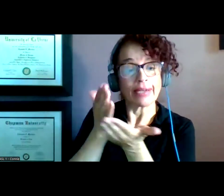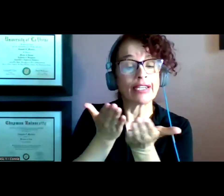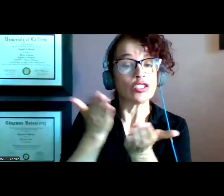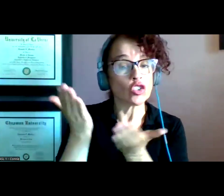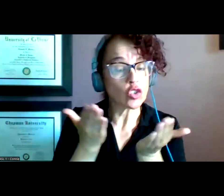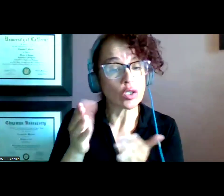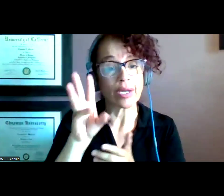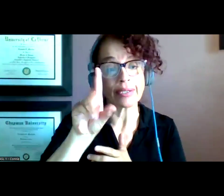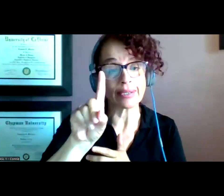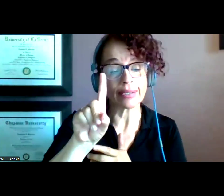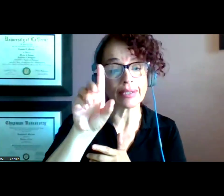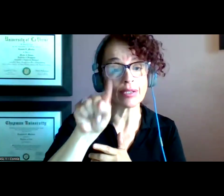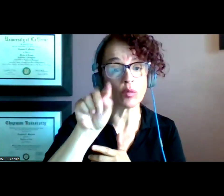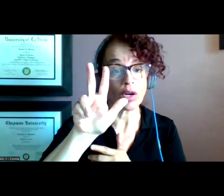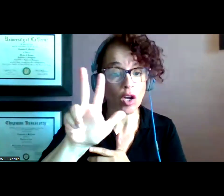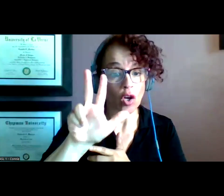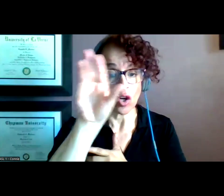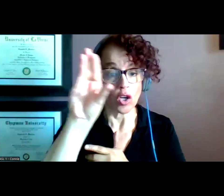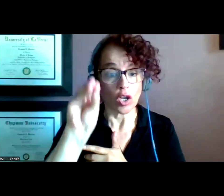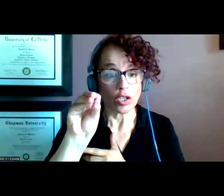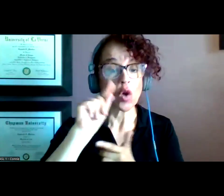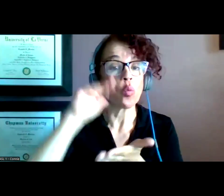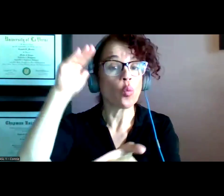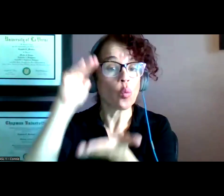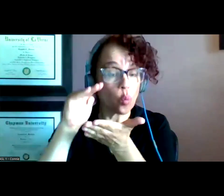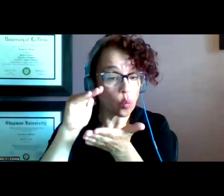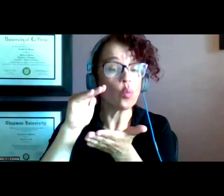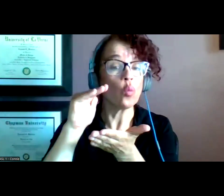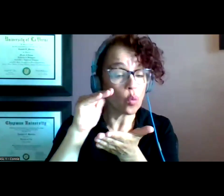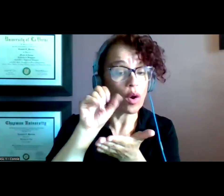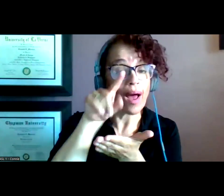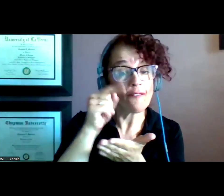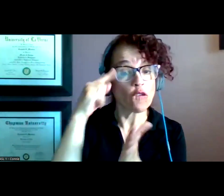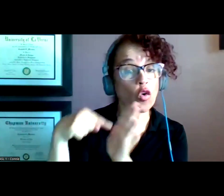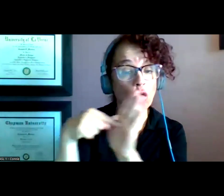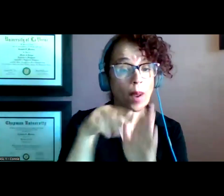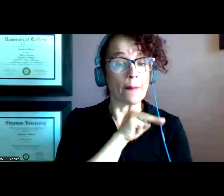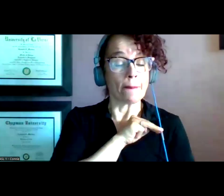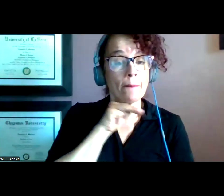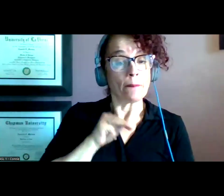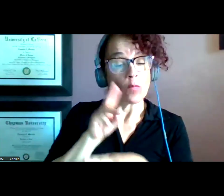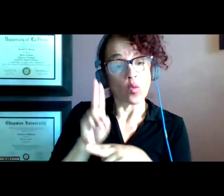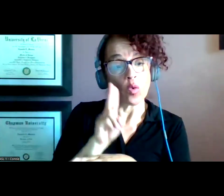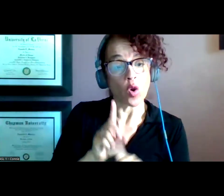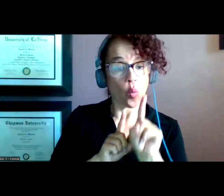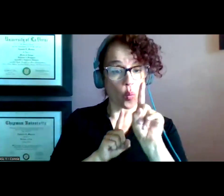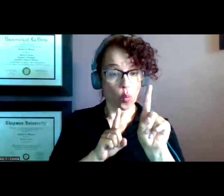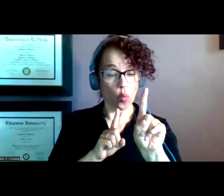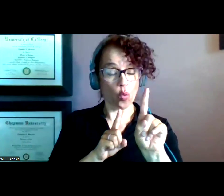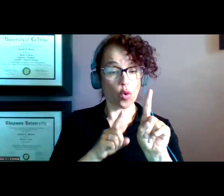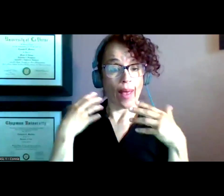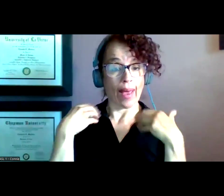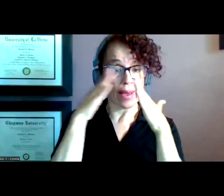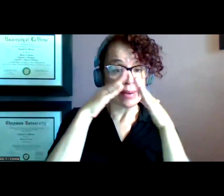services, 61.3% net reduction. And so, for example, members who used at least one of the